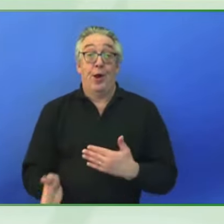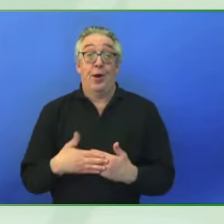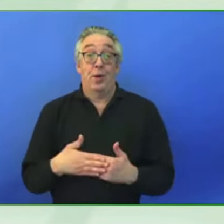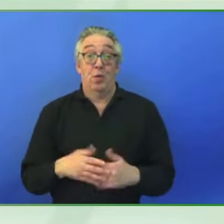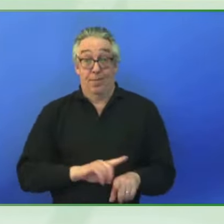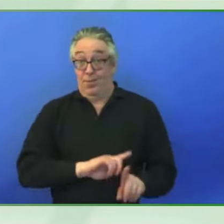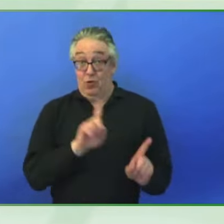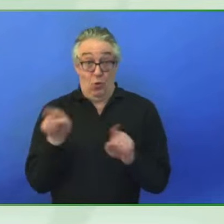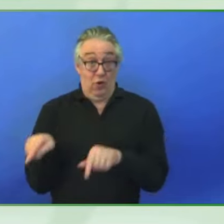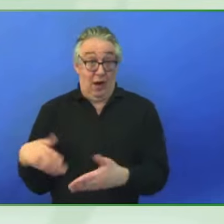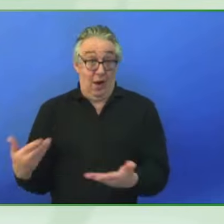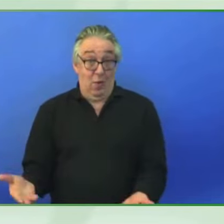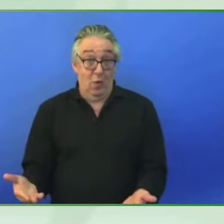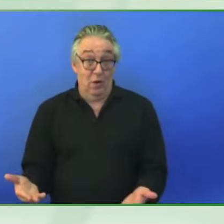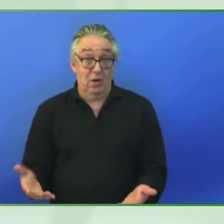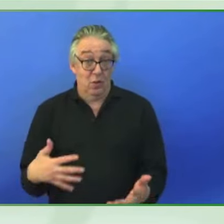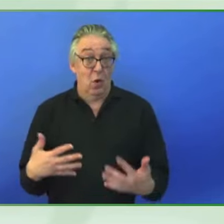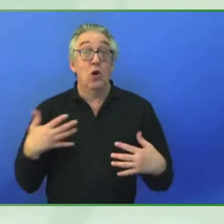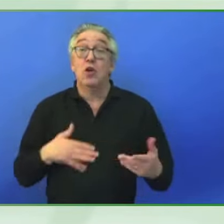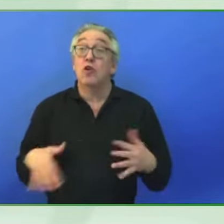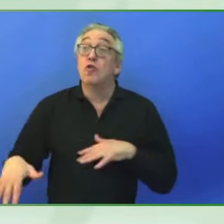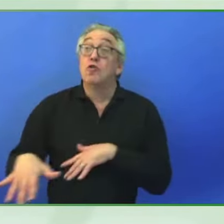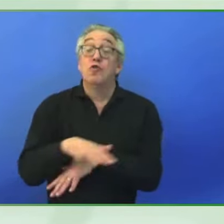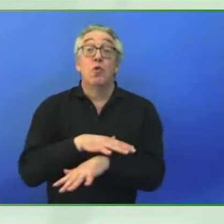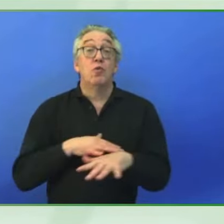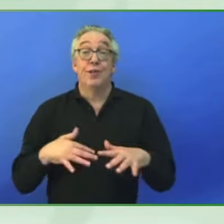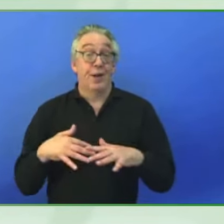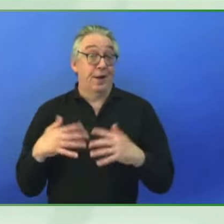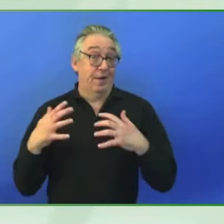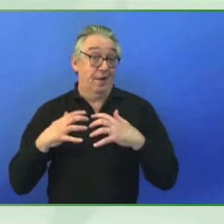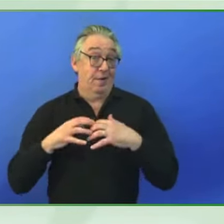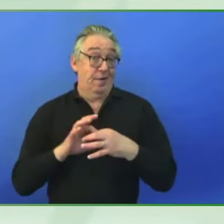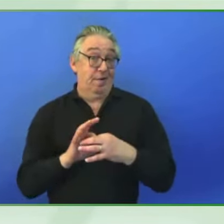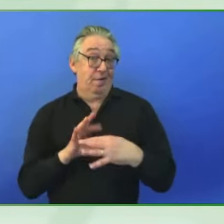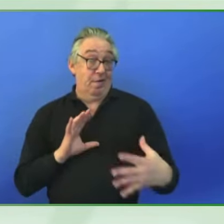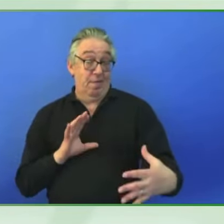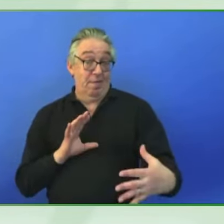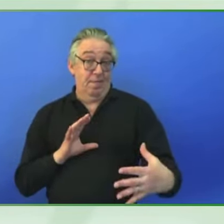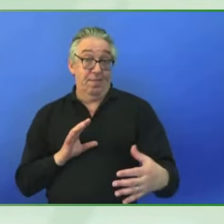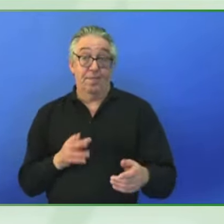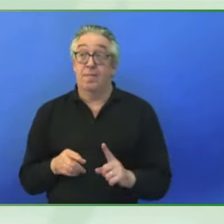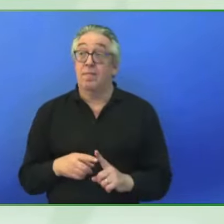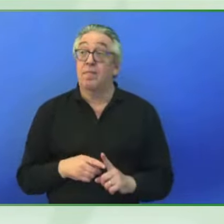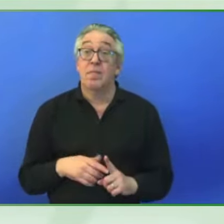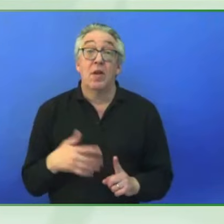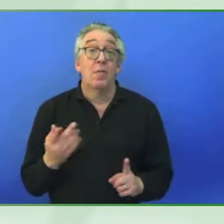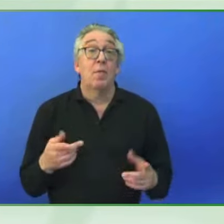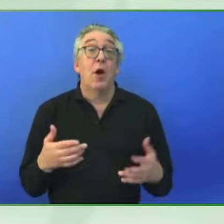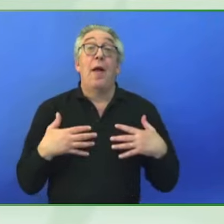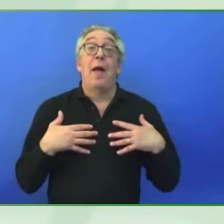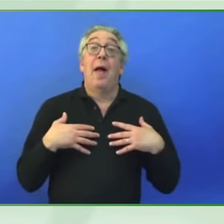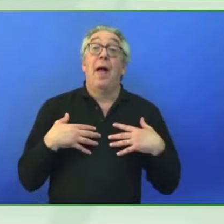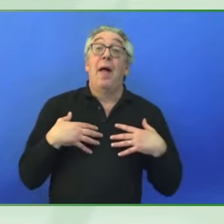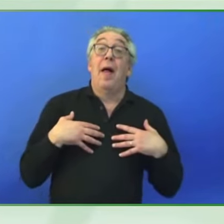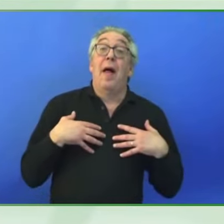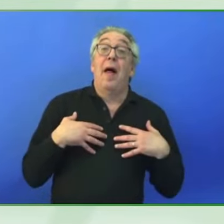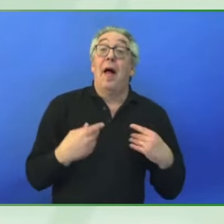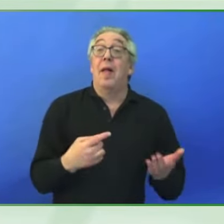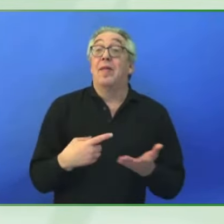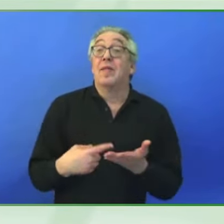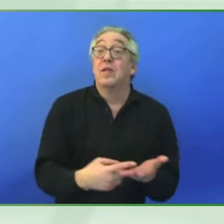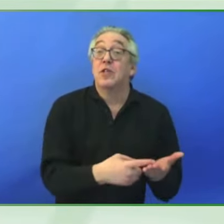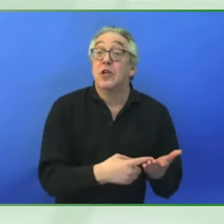So whether it's about having unthinkable public discussions about healthcare rationing, or the civil rights of people